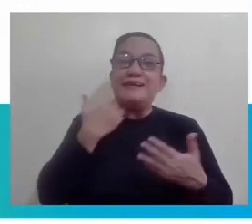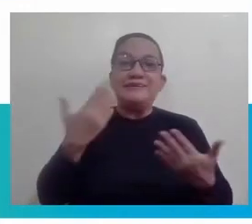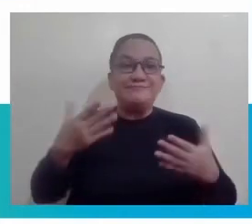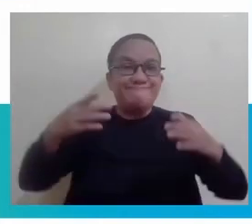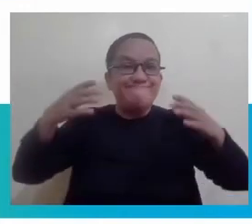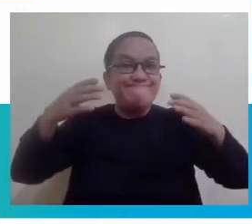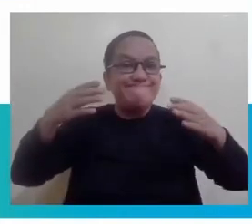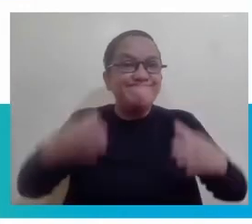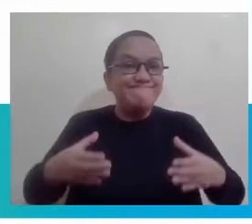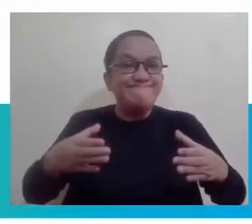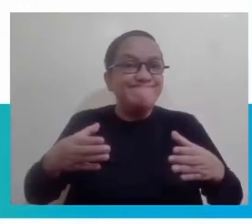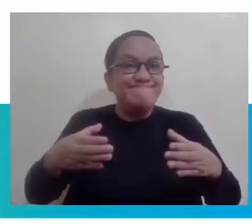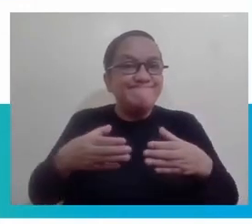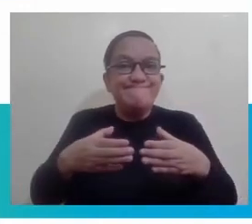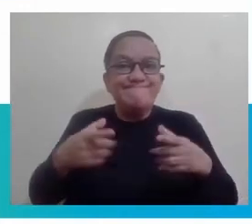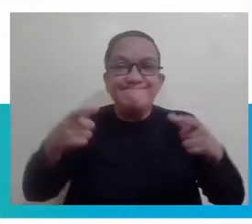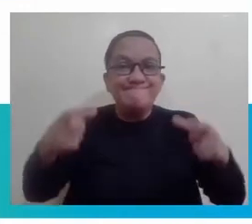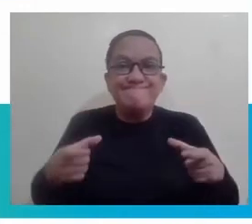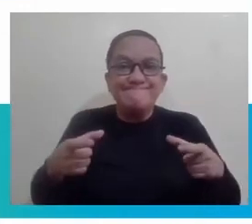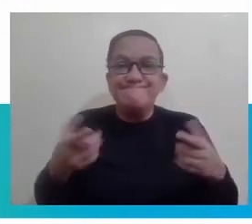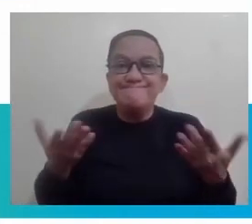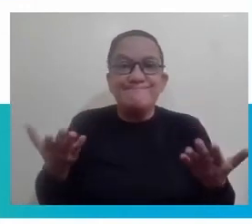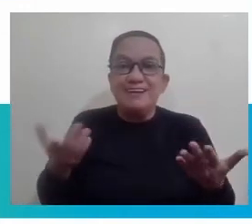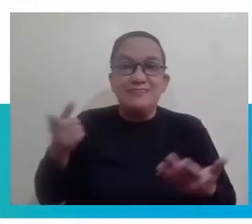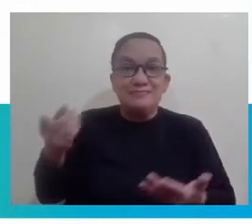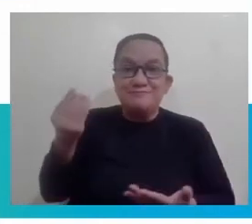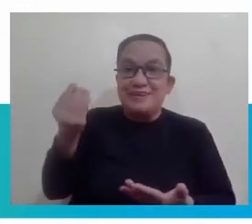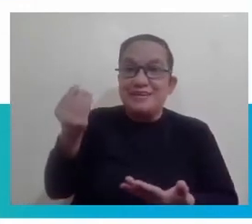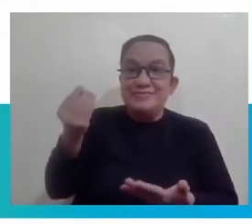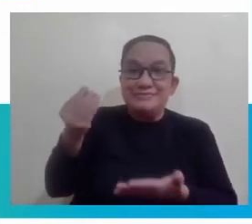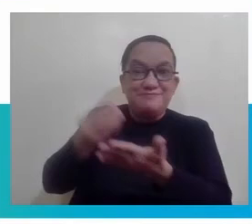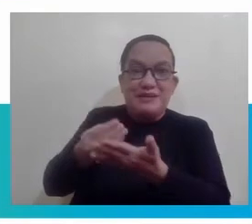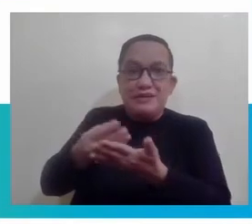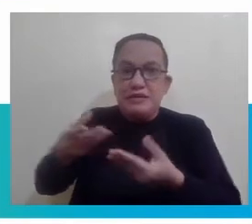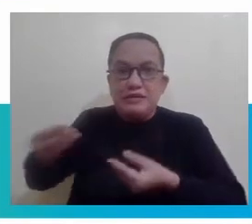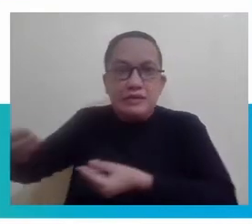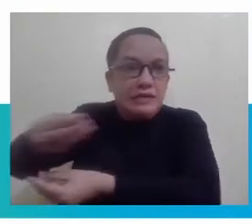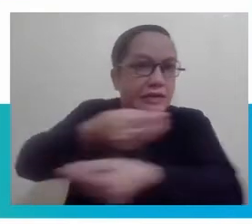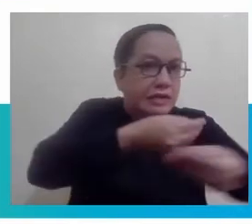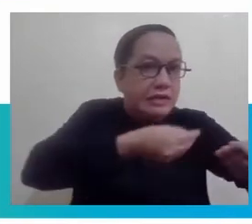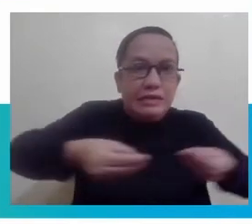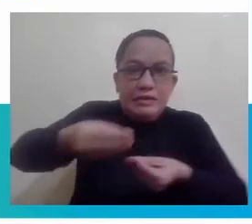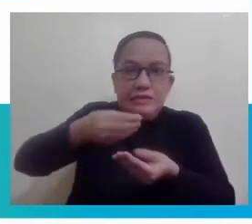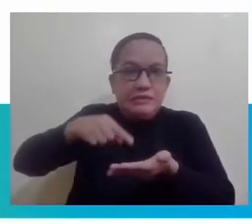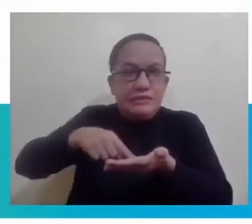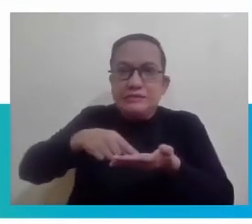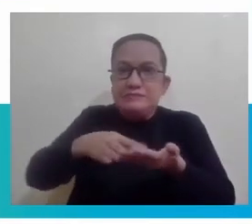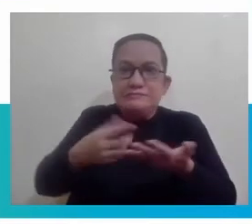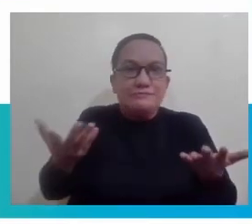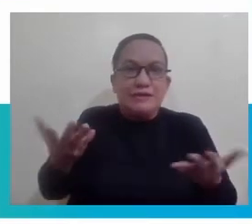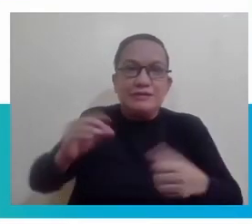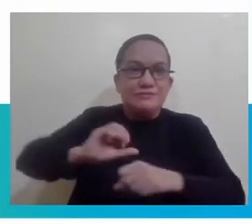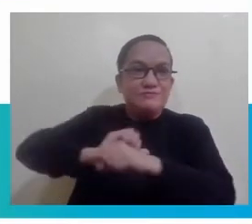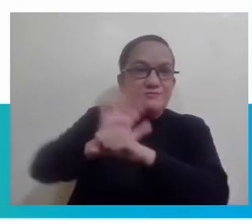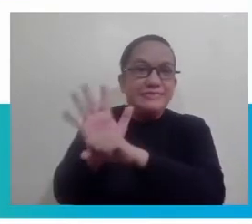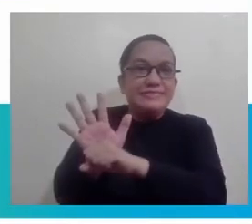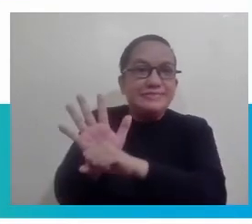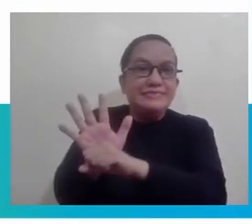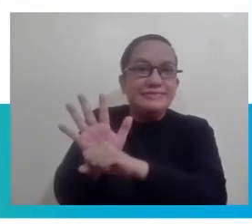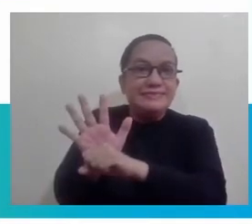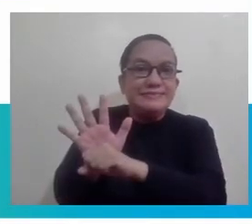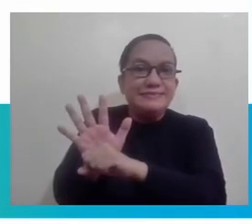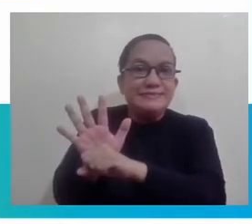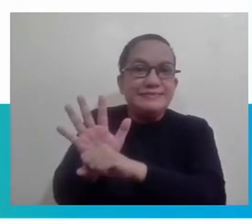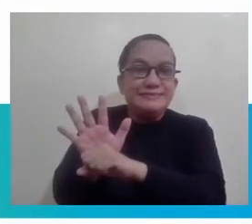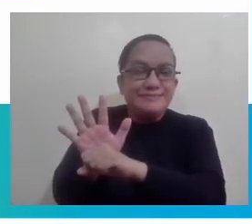slow, not like when the COVID-19 is not here,